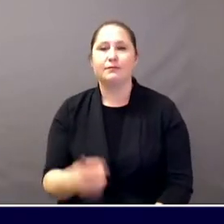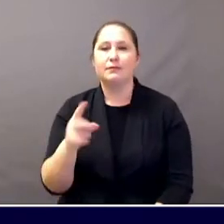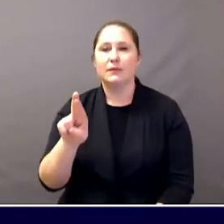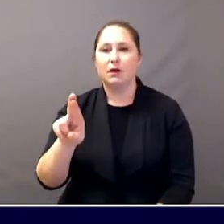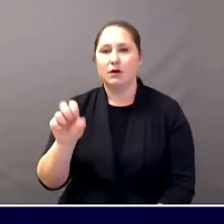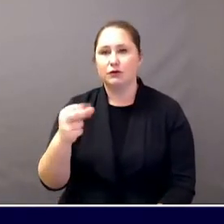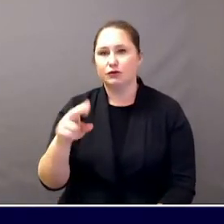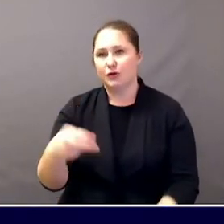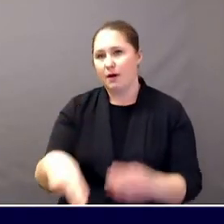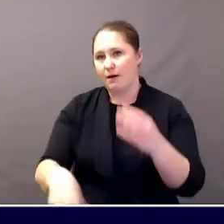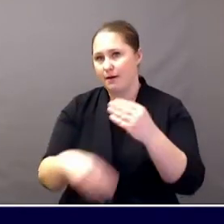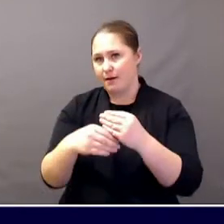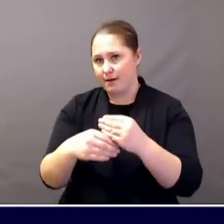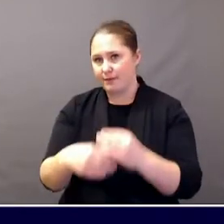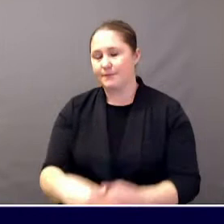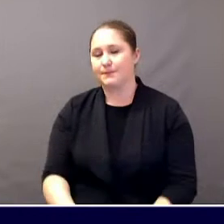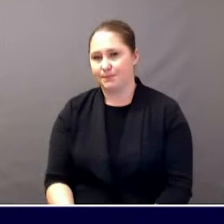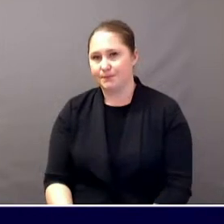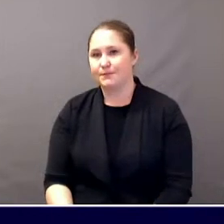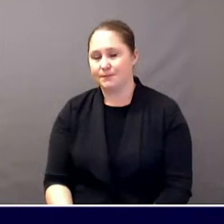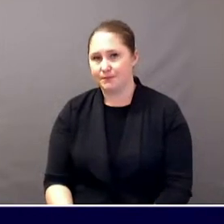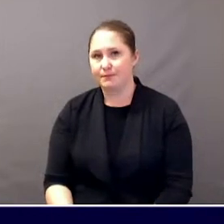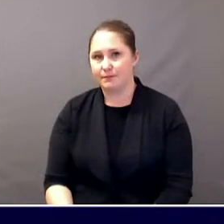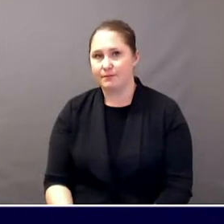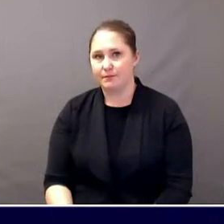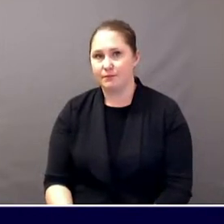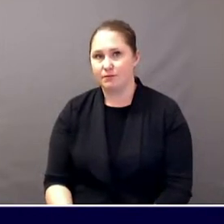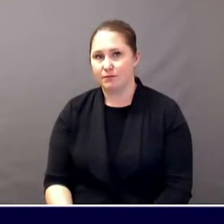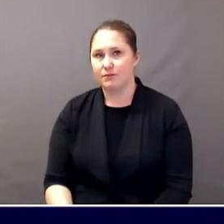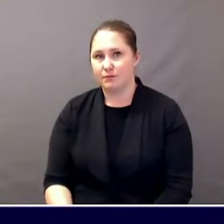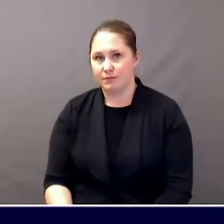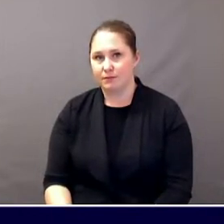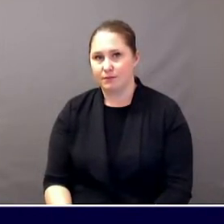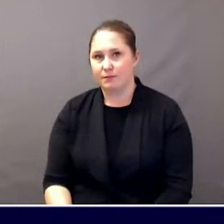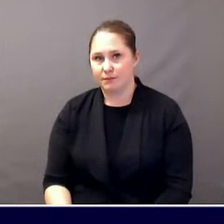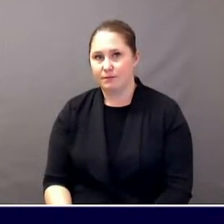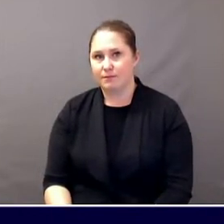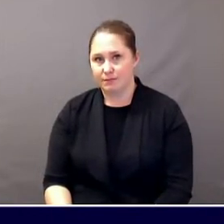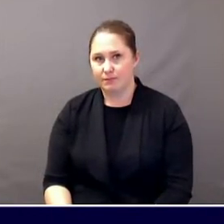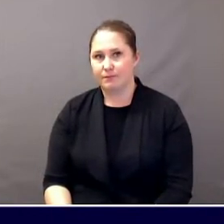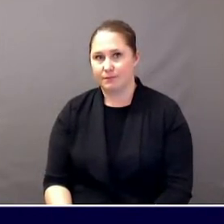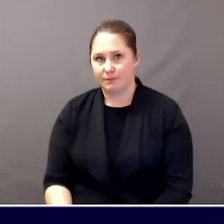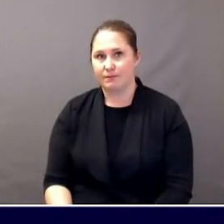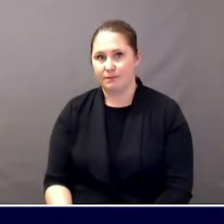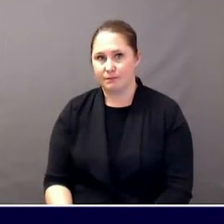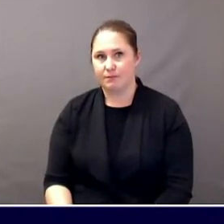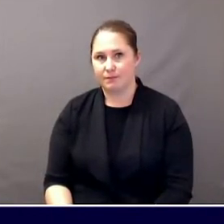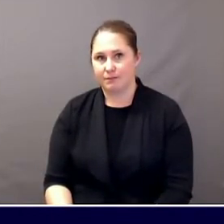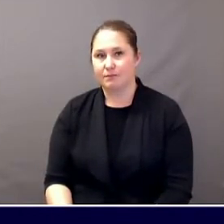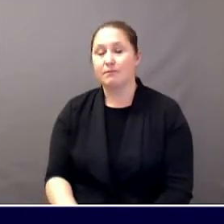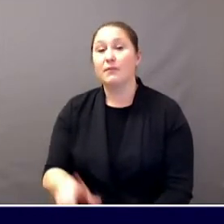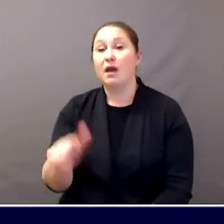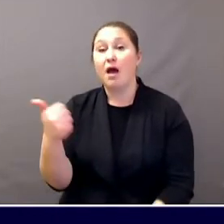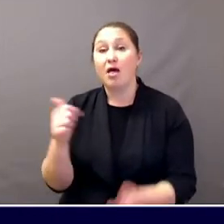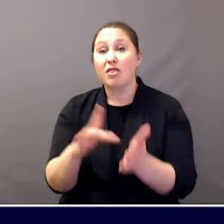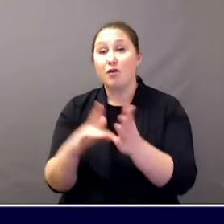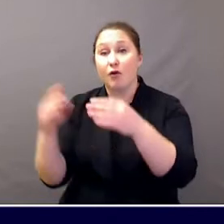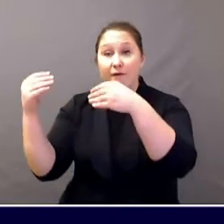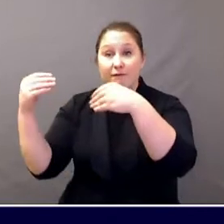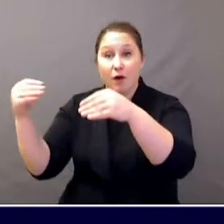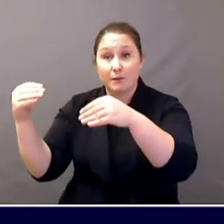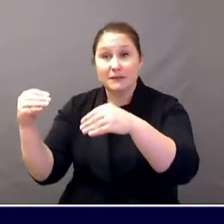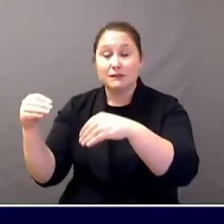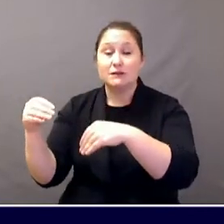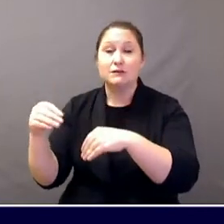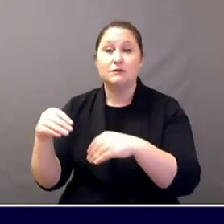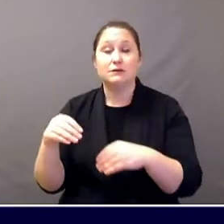you noted, we did not see them as mutually exclusive, right? So we have and are using now public health